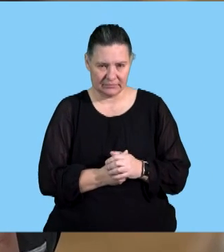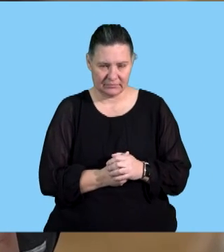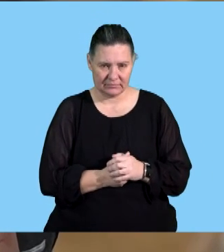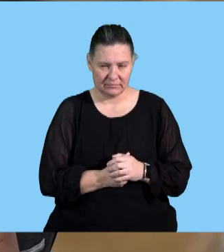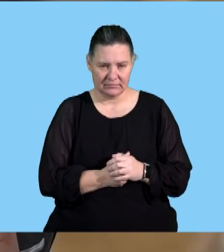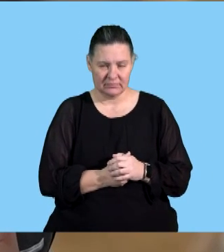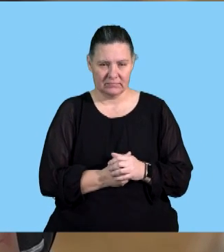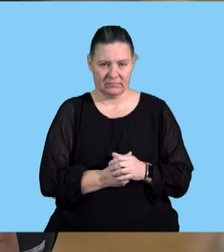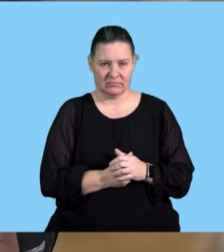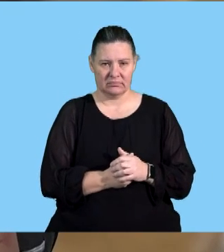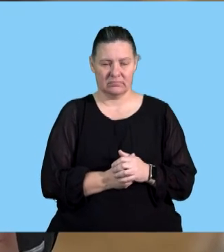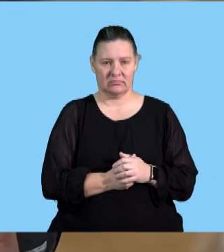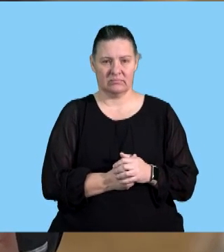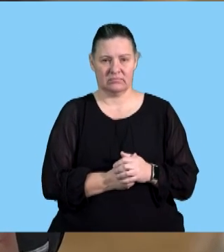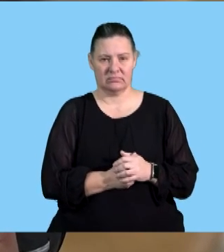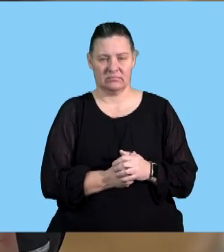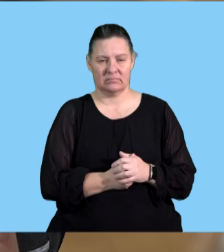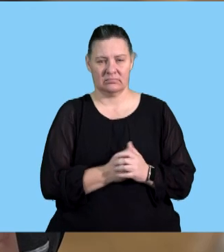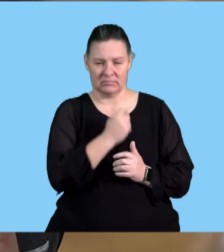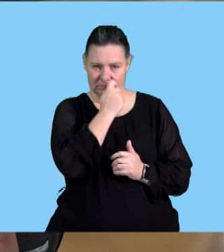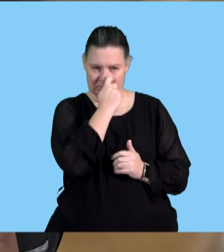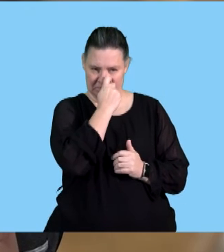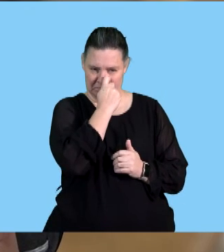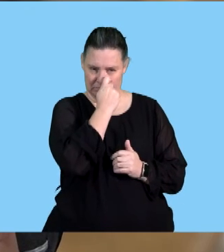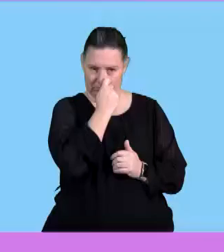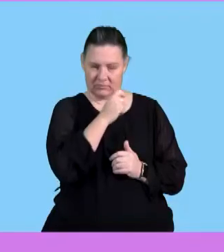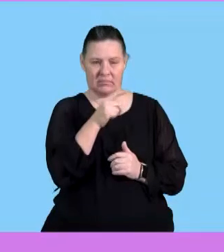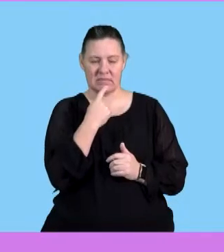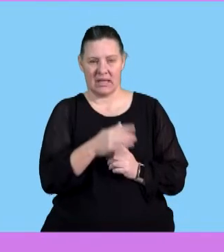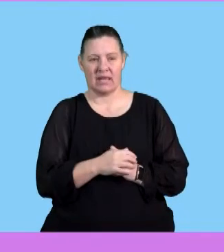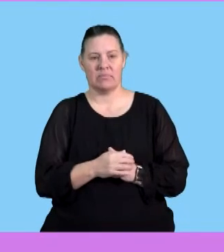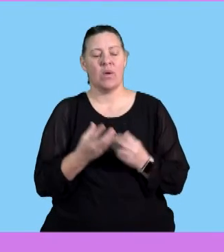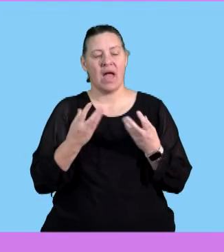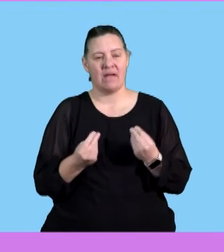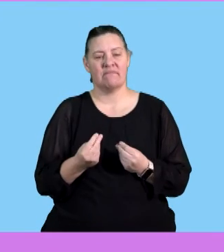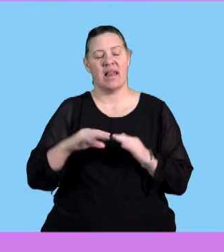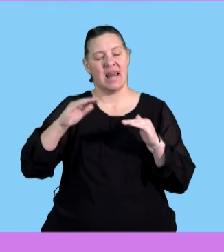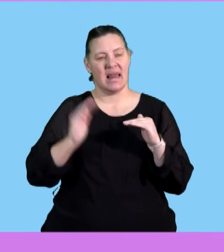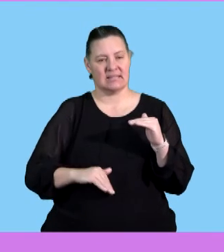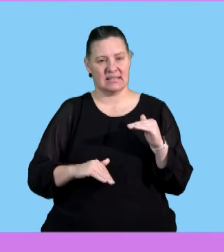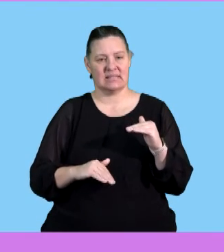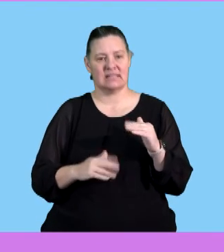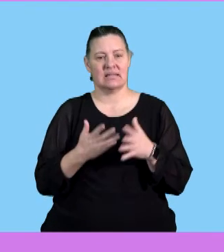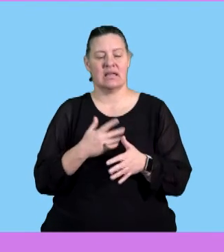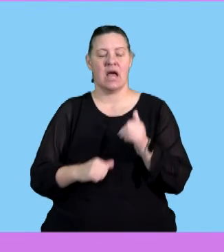still put it down. Let's say this one, you will have